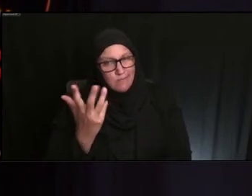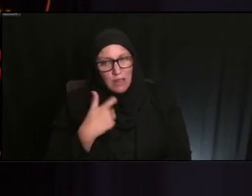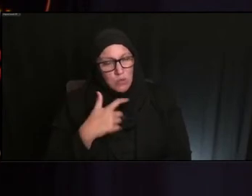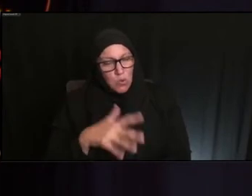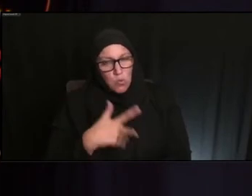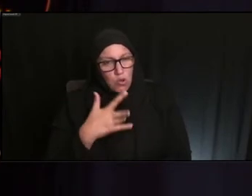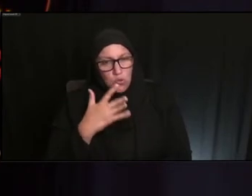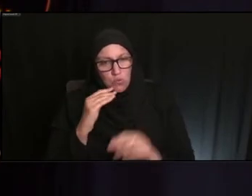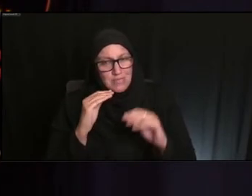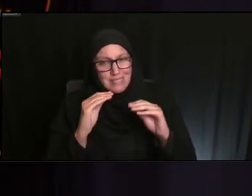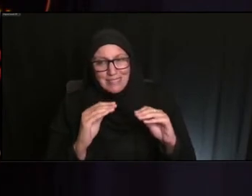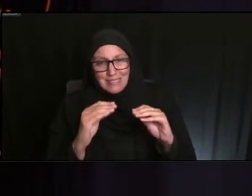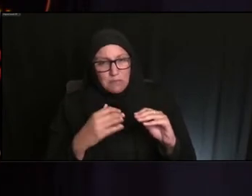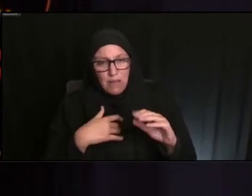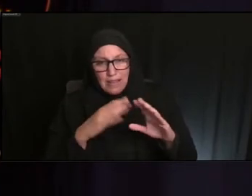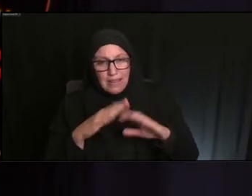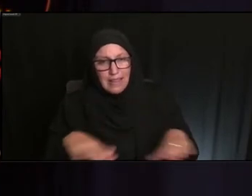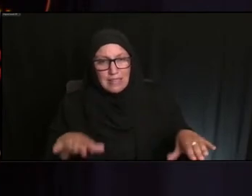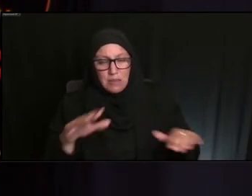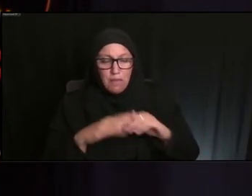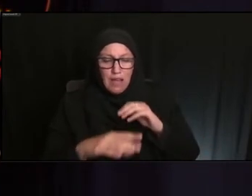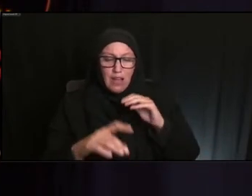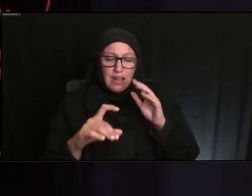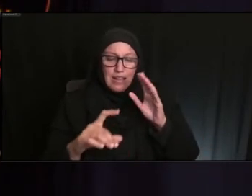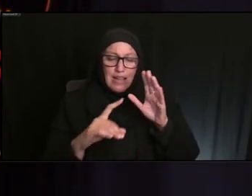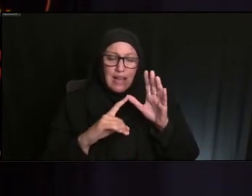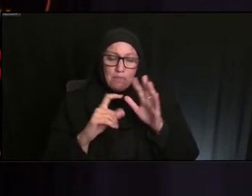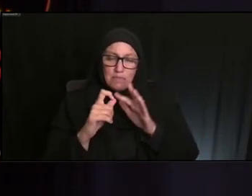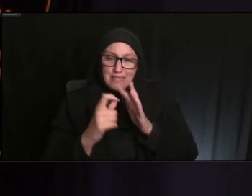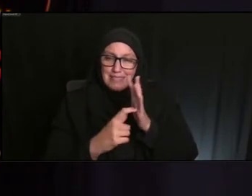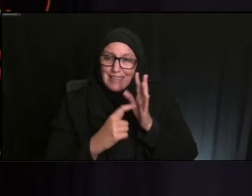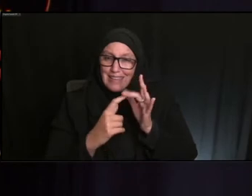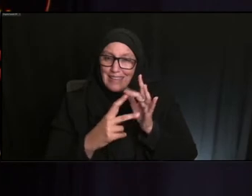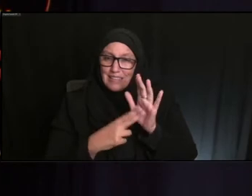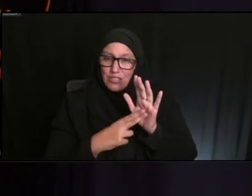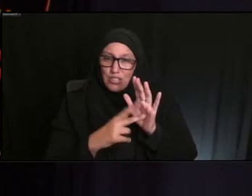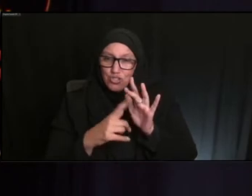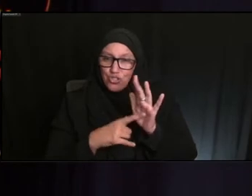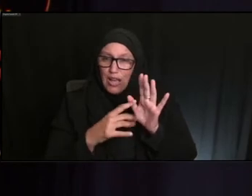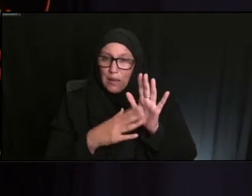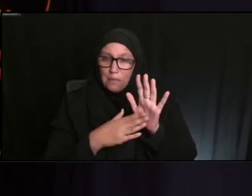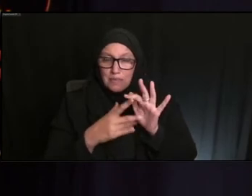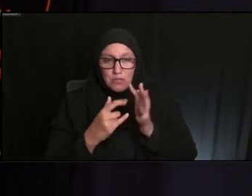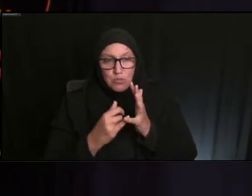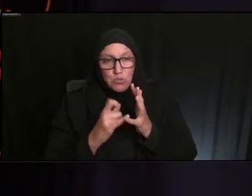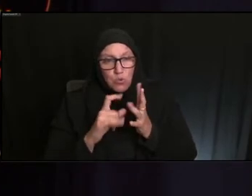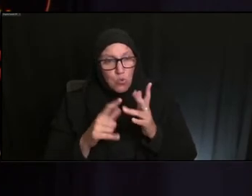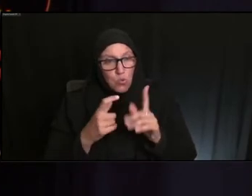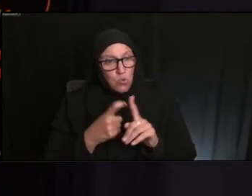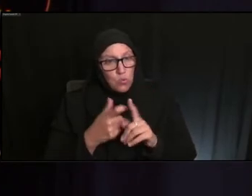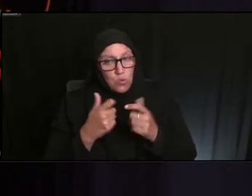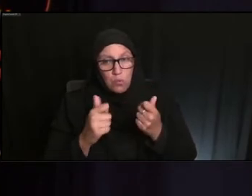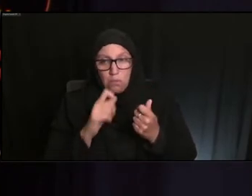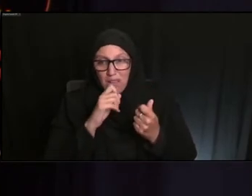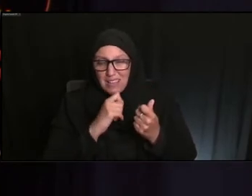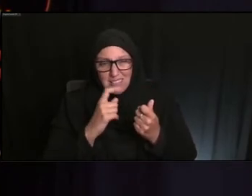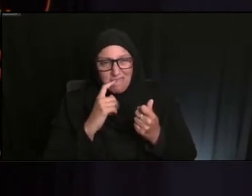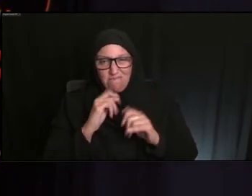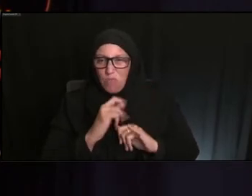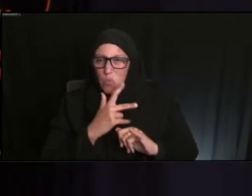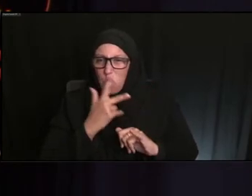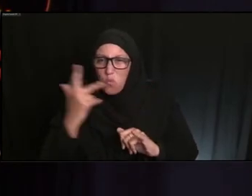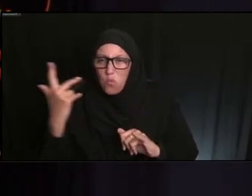my kids about how Captain James Cook was a hero. He was a villain, he was a tyrant, he was a usurper, and